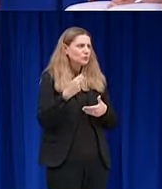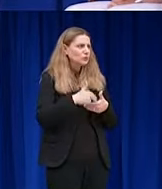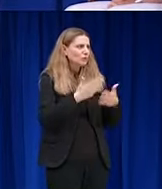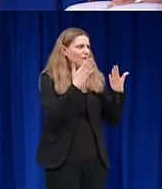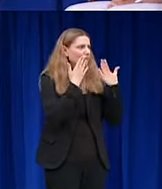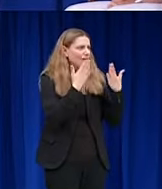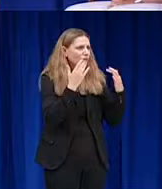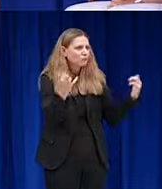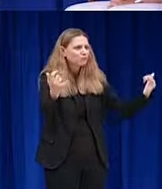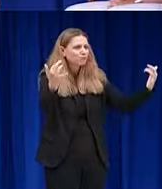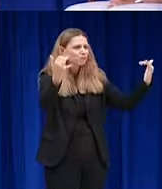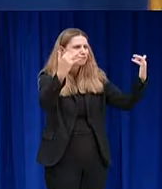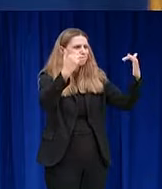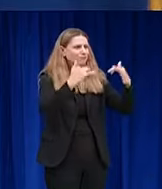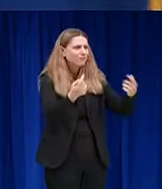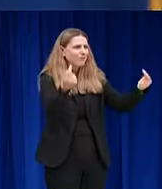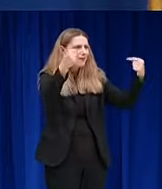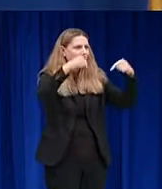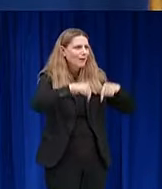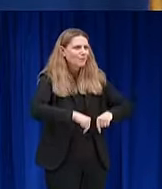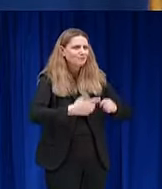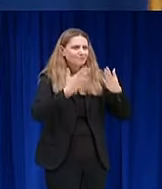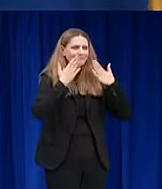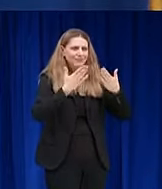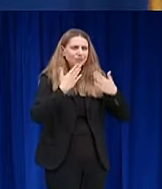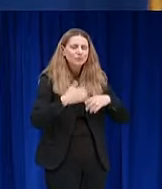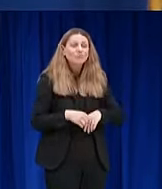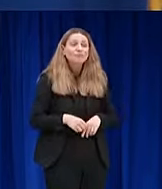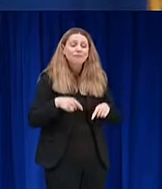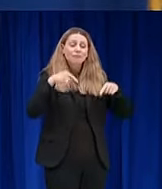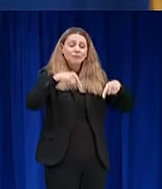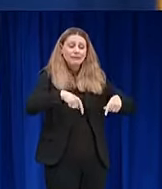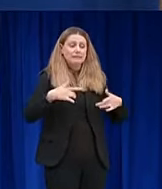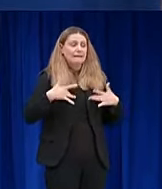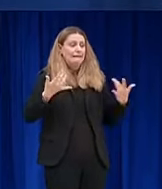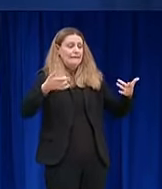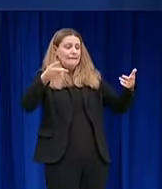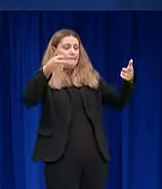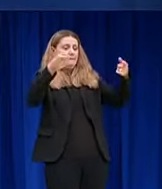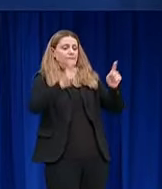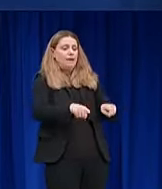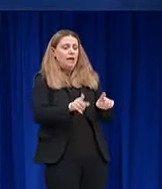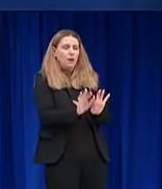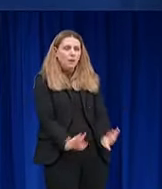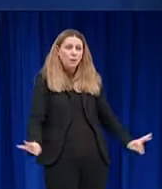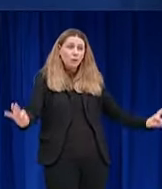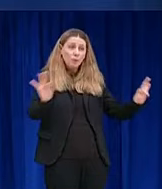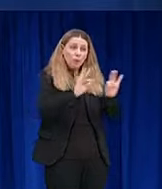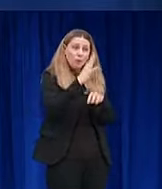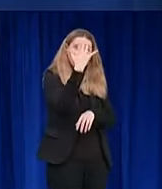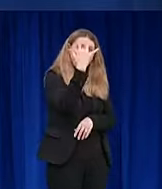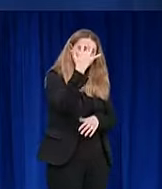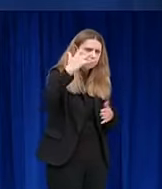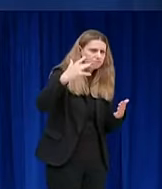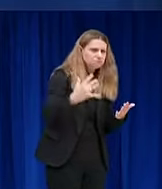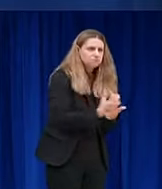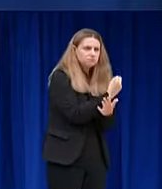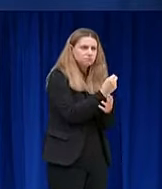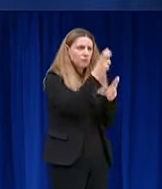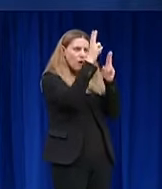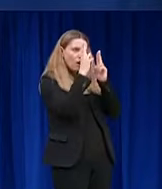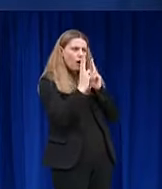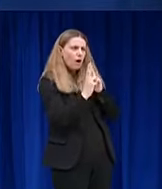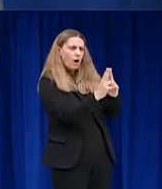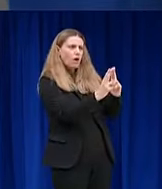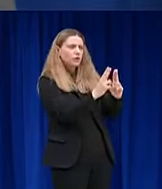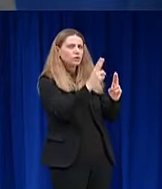us. Today's event is so important because it's an opportunity for us to honor, remember,